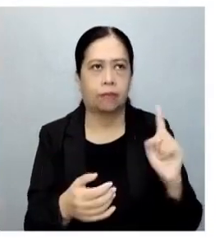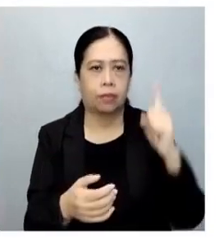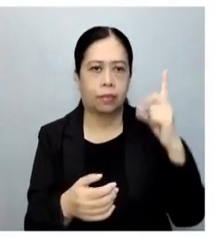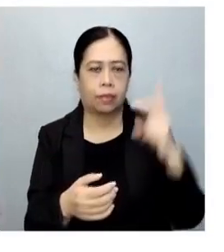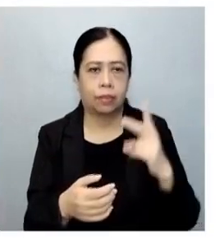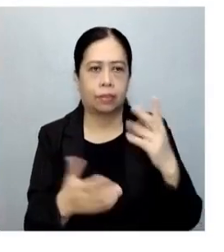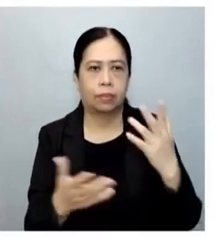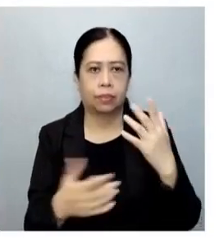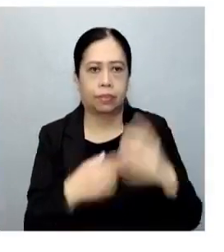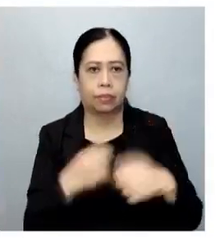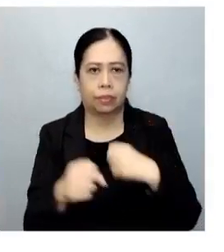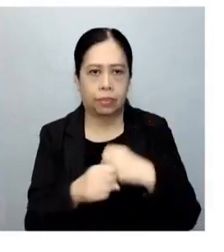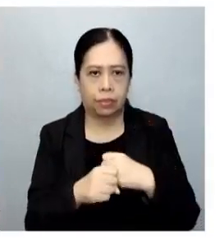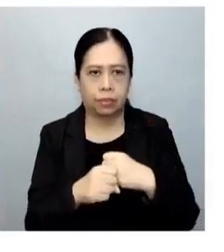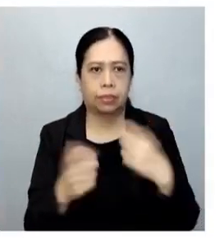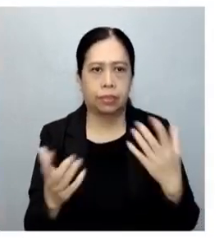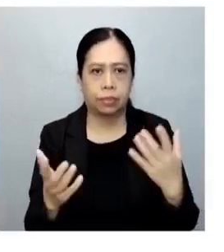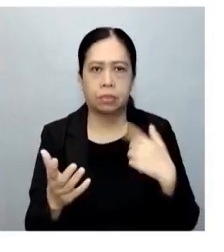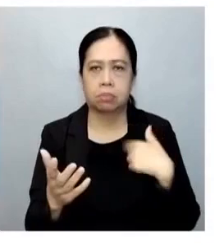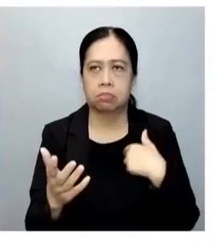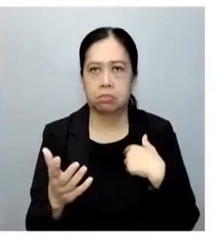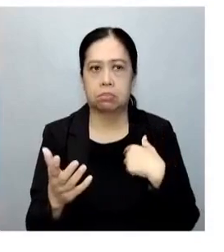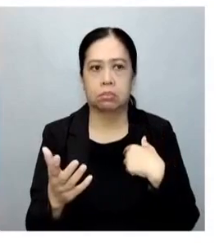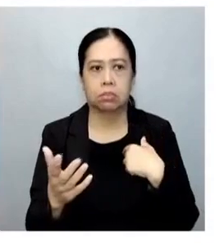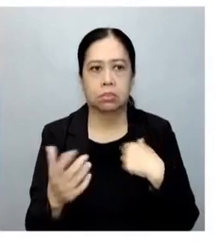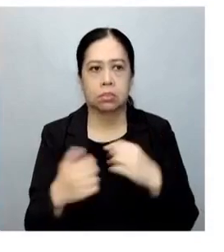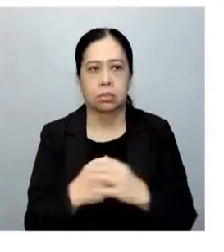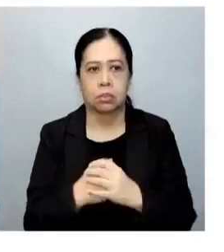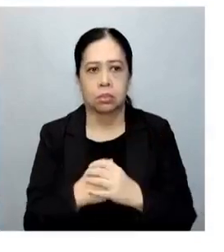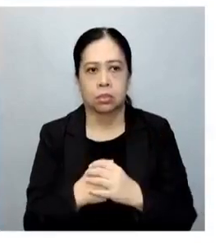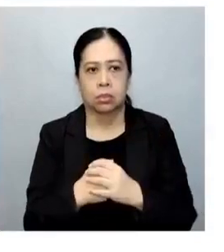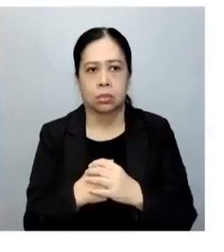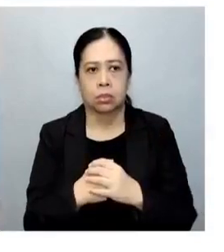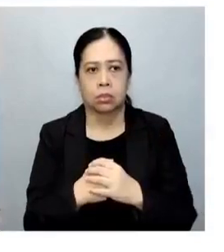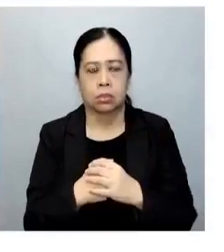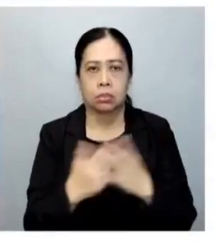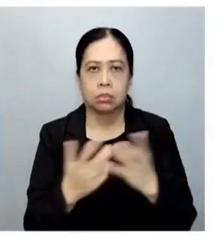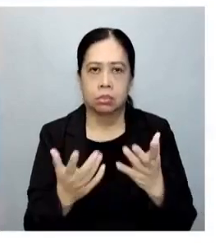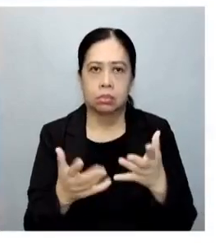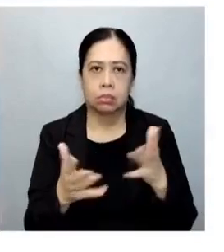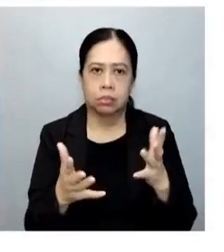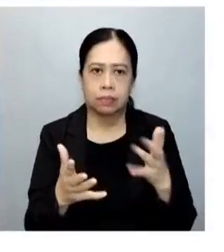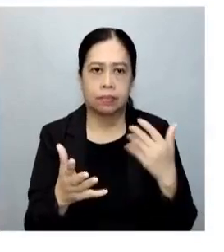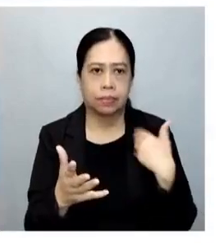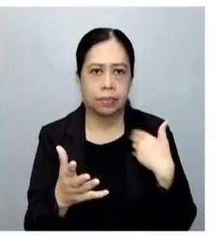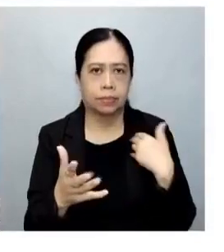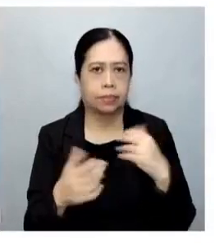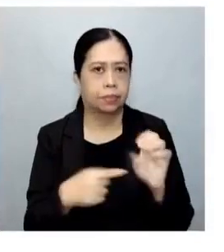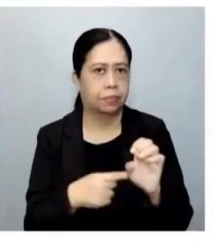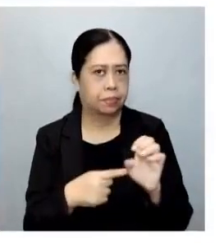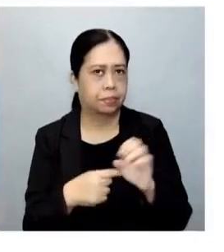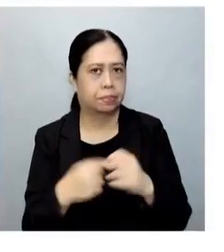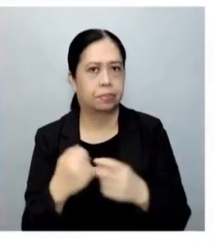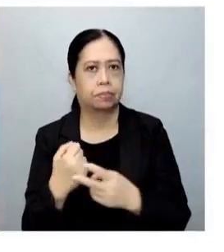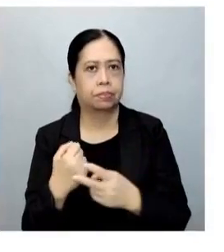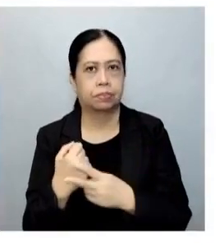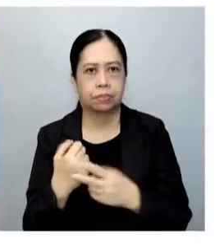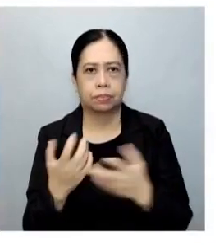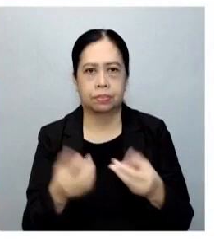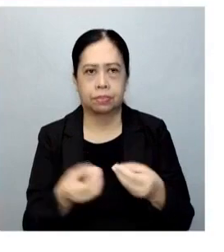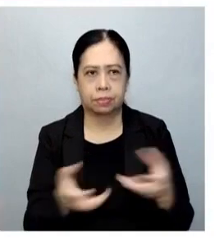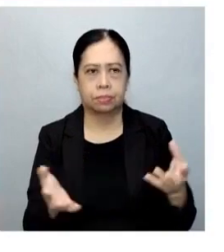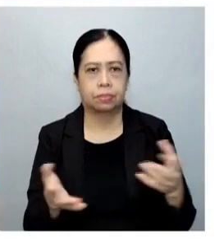year, and that I think allows us to have that buffer. In the